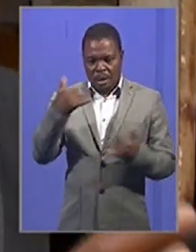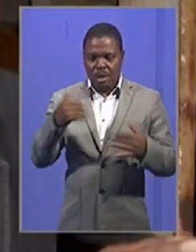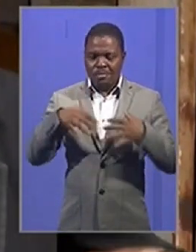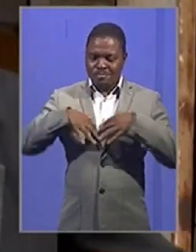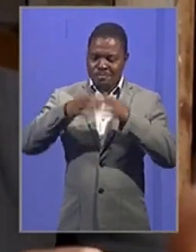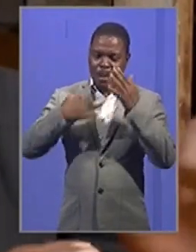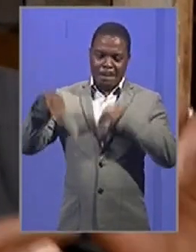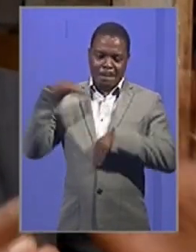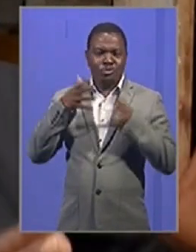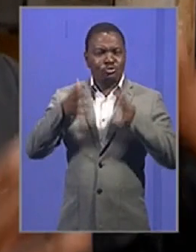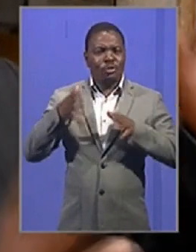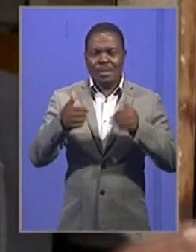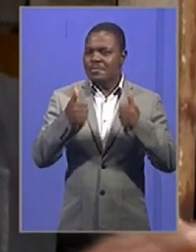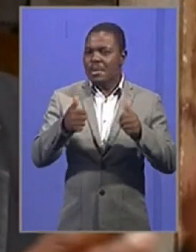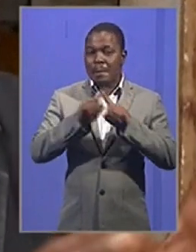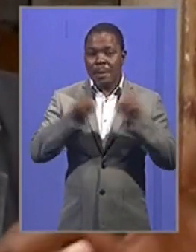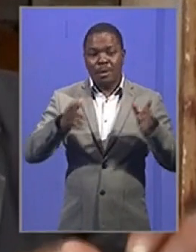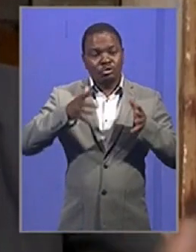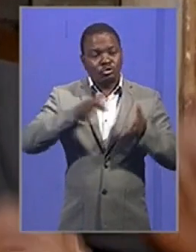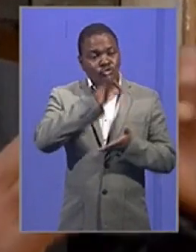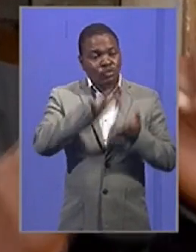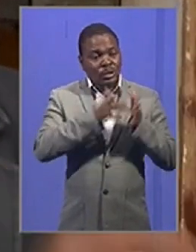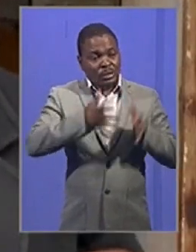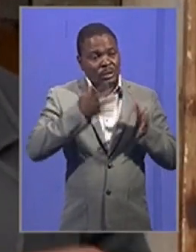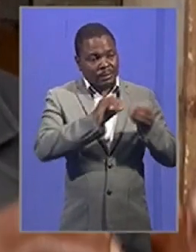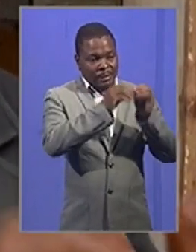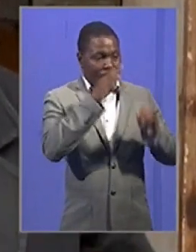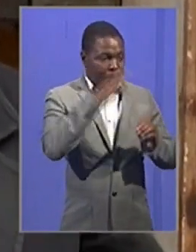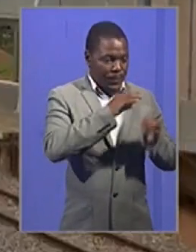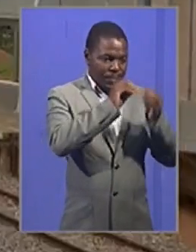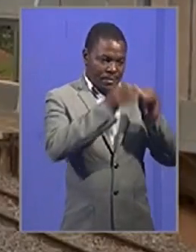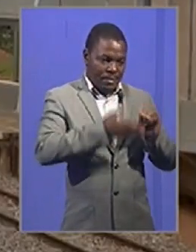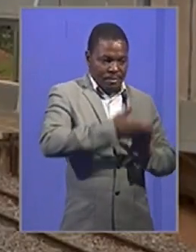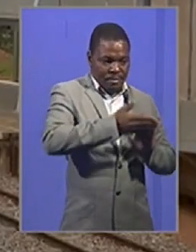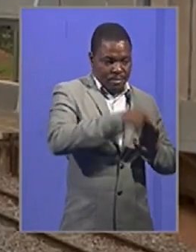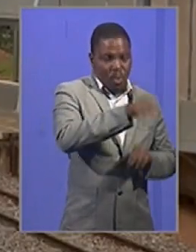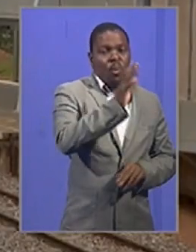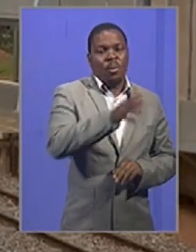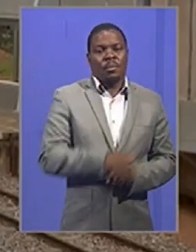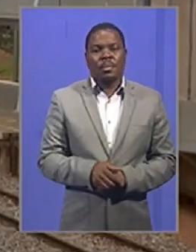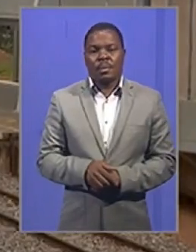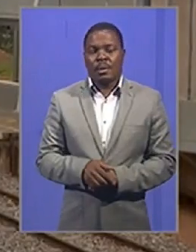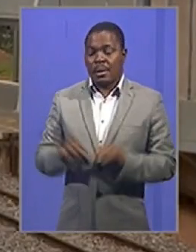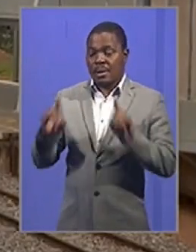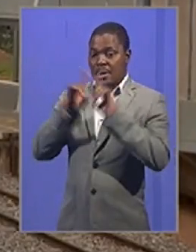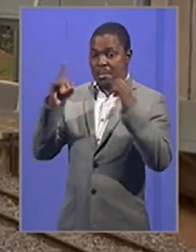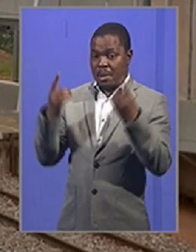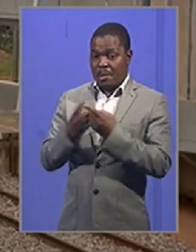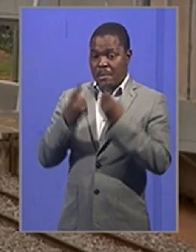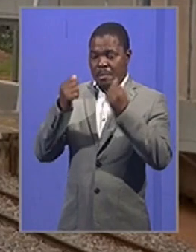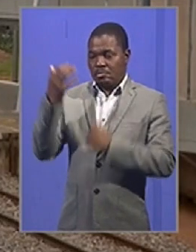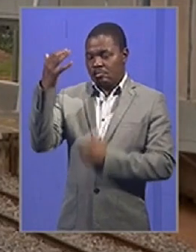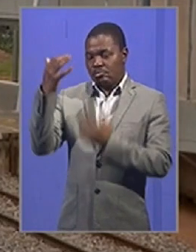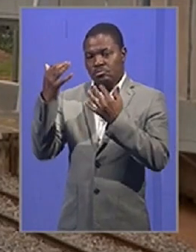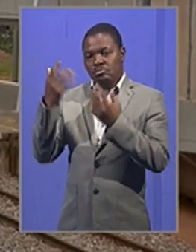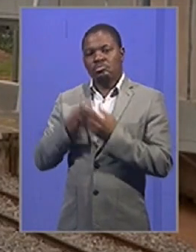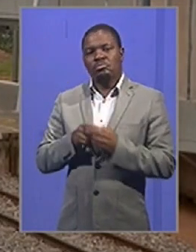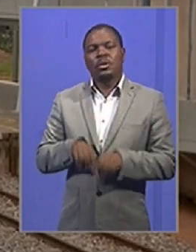ba khona lukisa mare still the station tse ding a di so lukisiwa mare they are still going to fix them. Lefapha la ditšhelete le beetse thoko diranta di le dimilione di